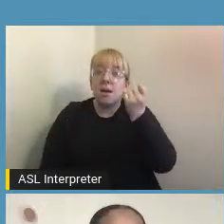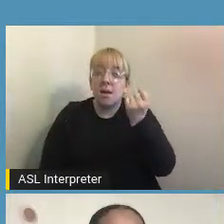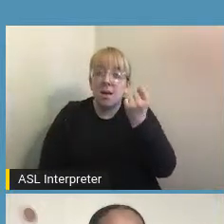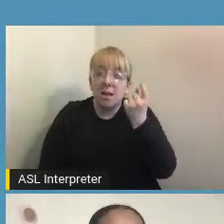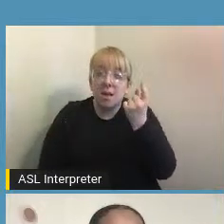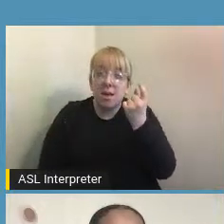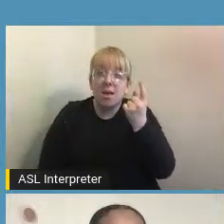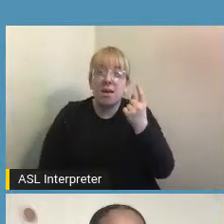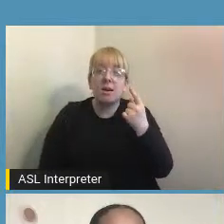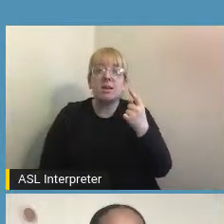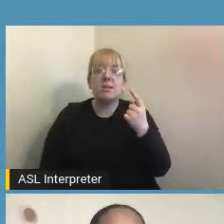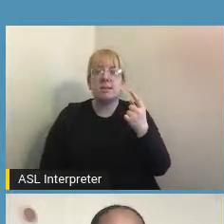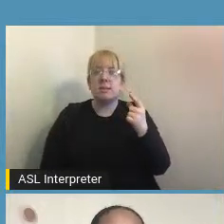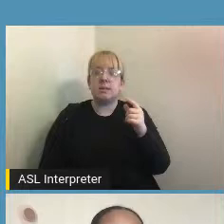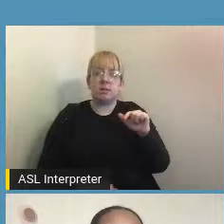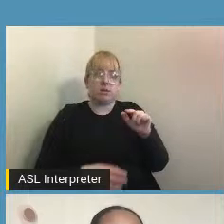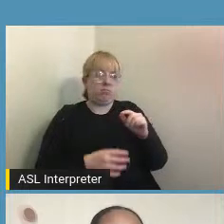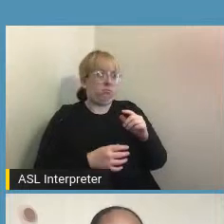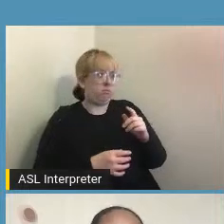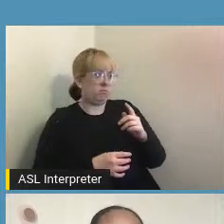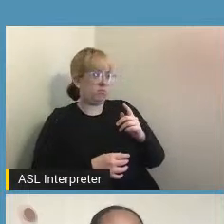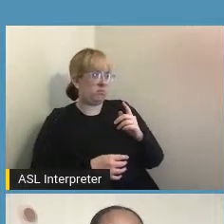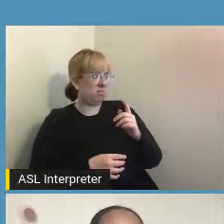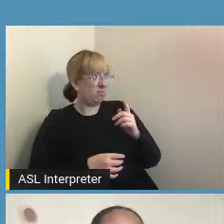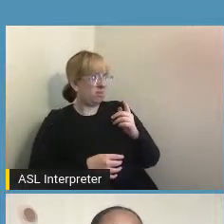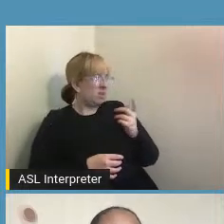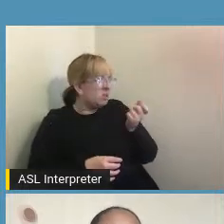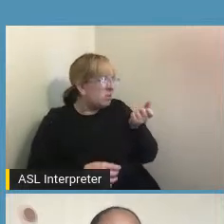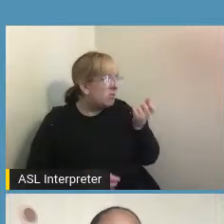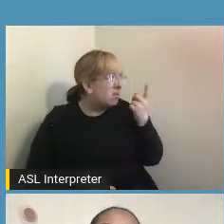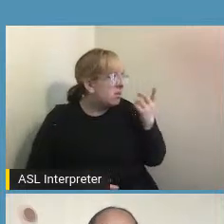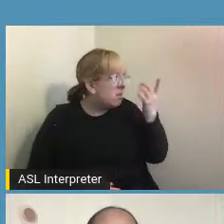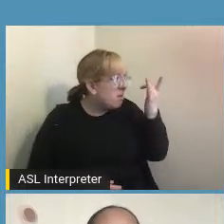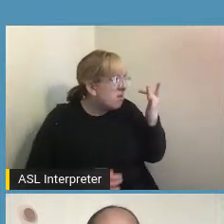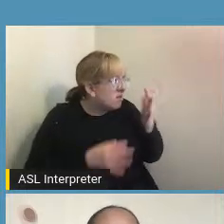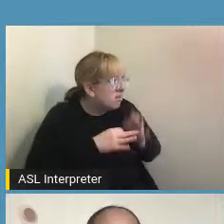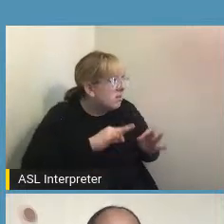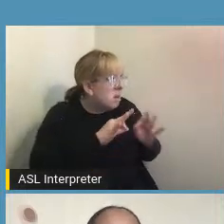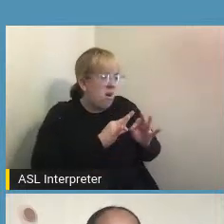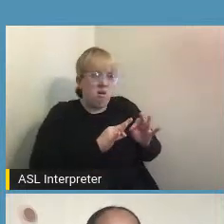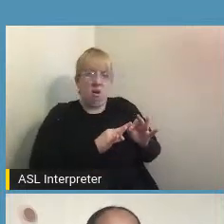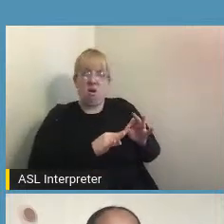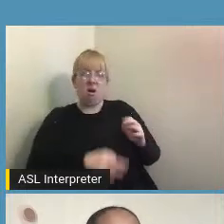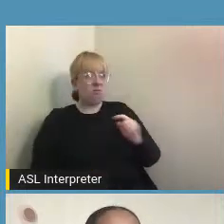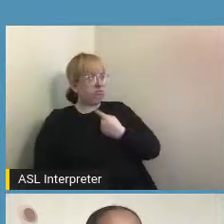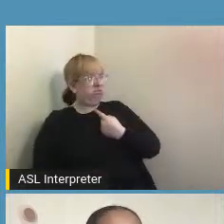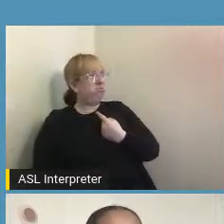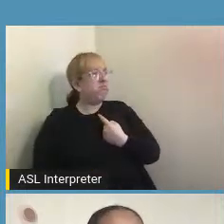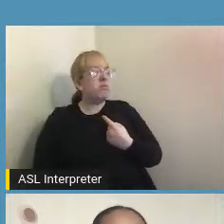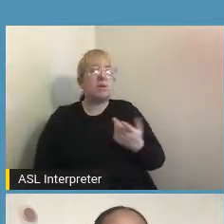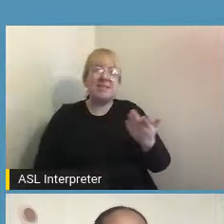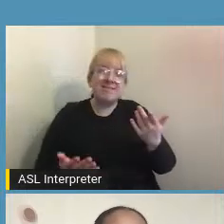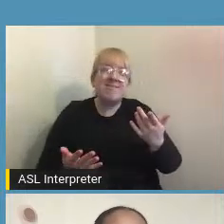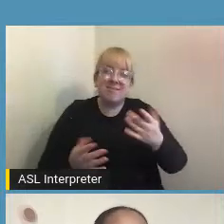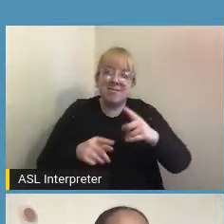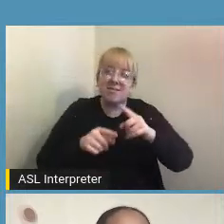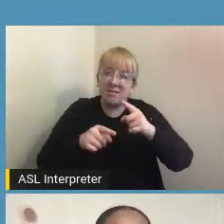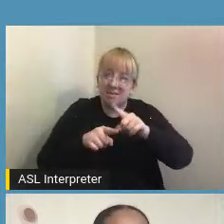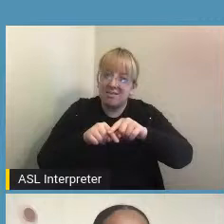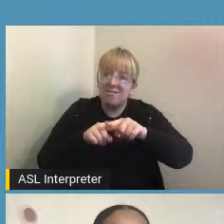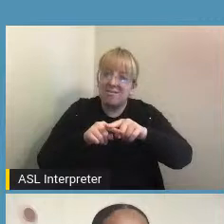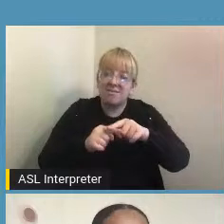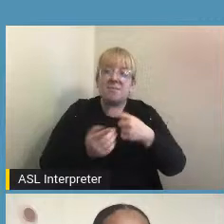negative space, but I think it's important to ask, because when the curator or